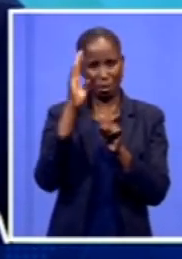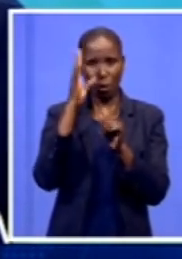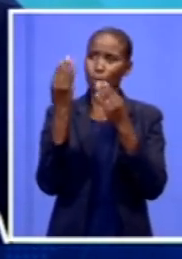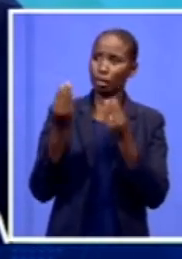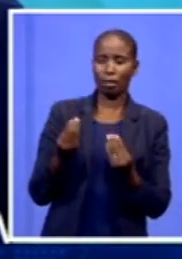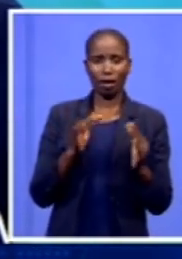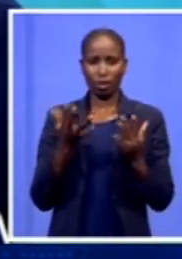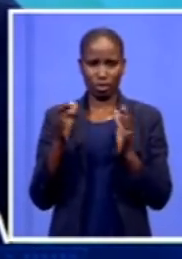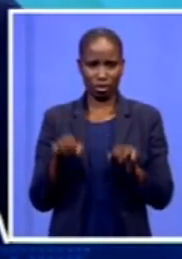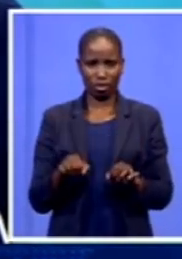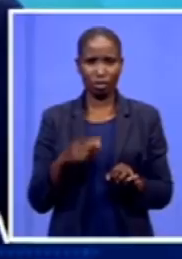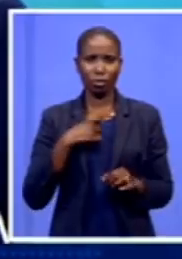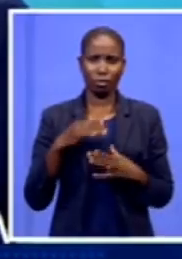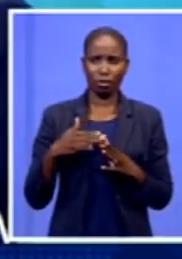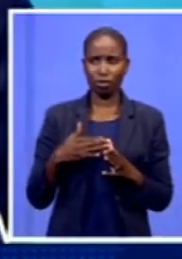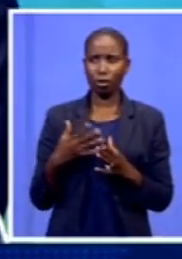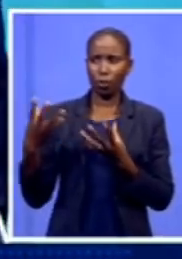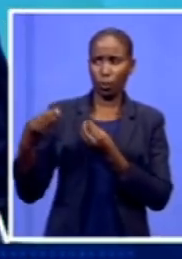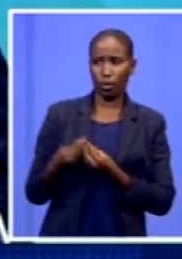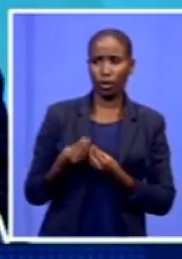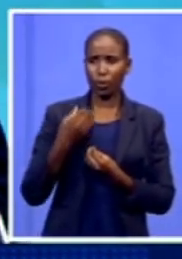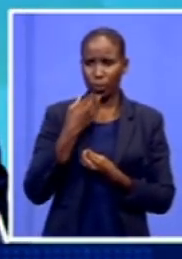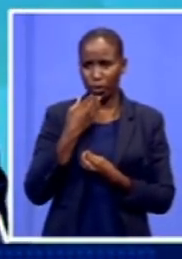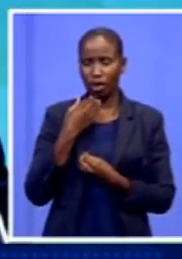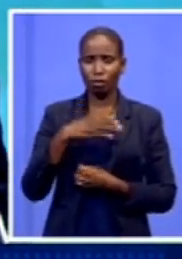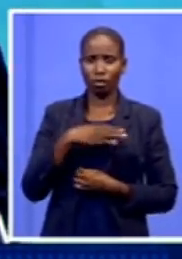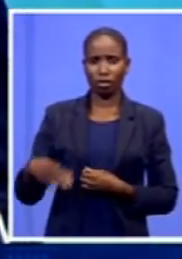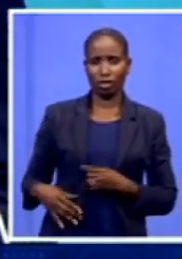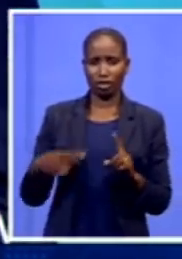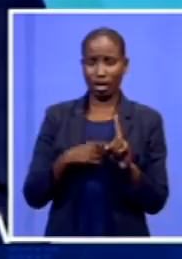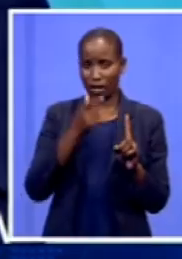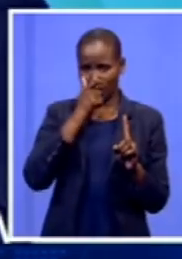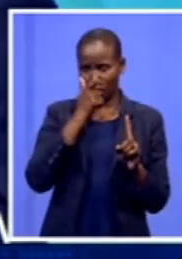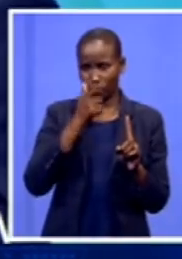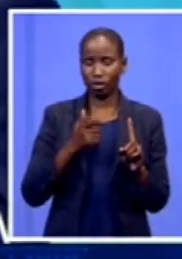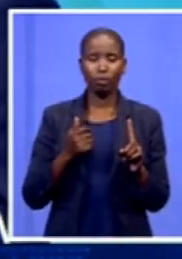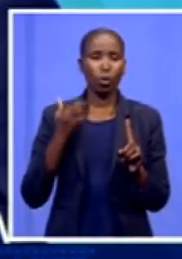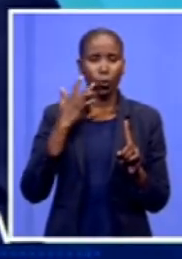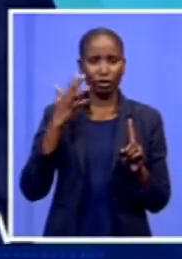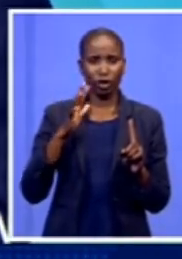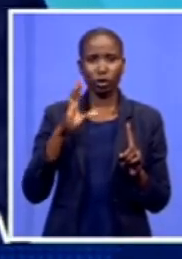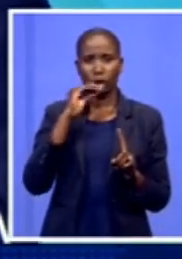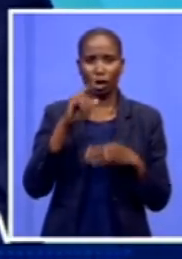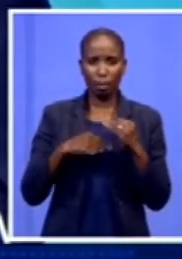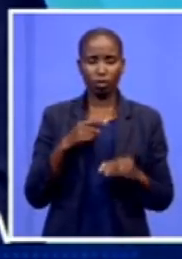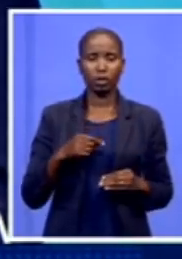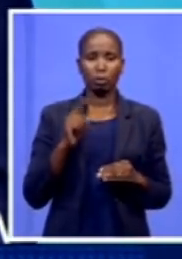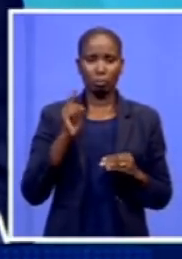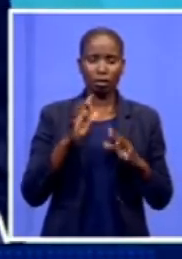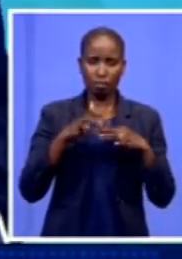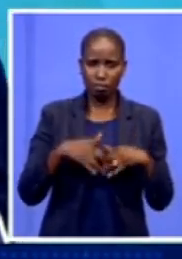President Ramaphosa when we talked about laying the foundations for this. The African